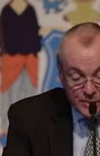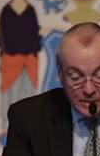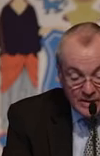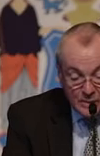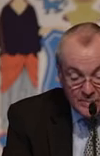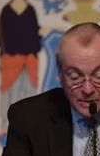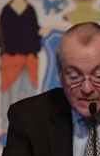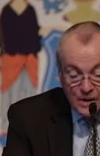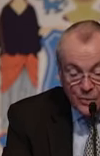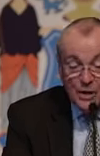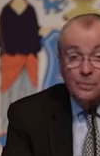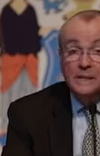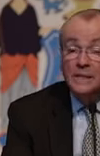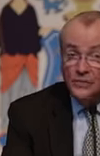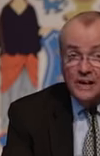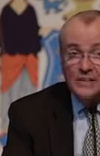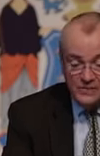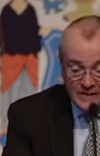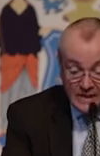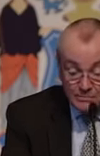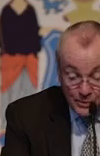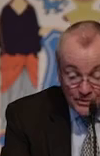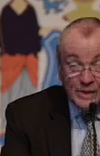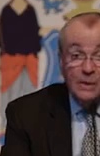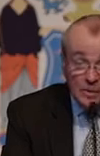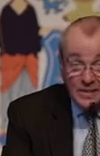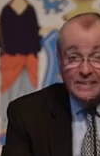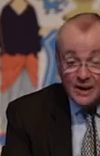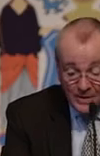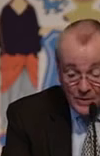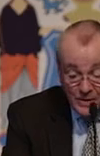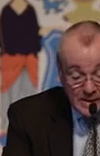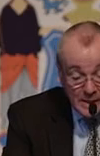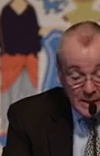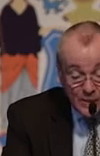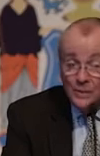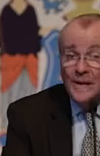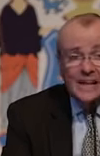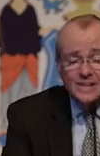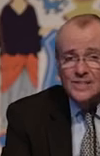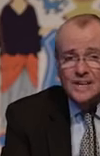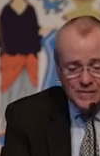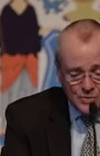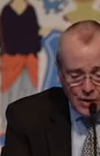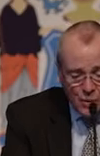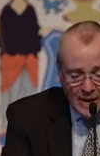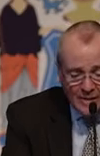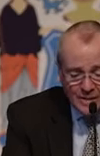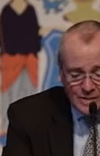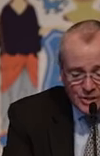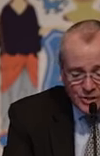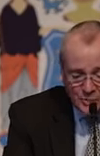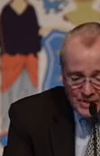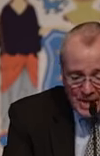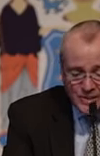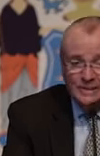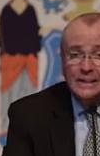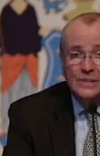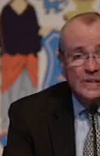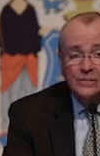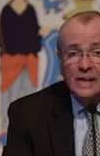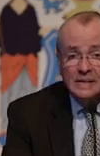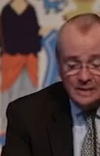to the point that we believe a reopening is safe and prudent, and we will get there, by the way, we will not hesitate to require additional